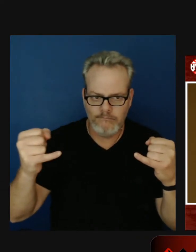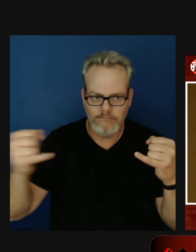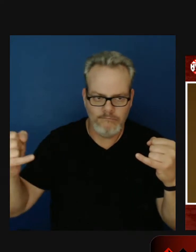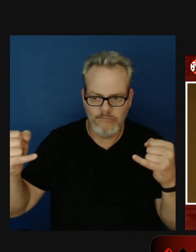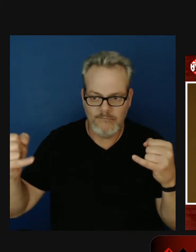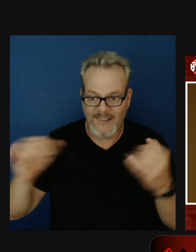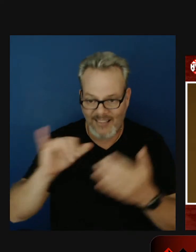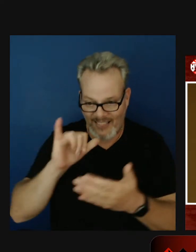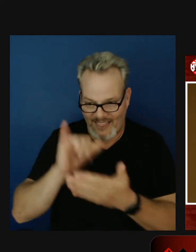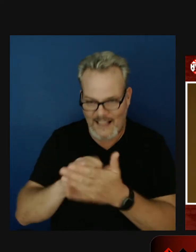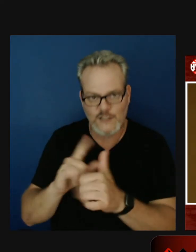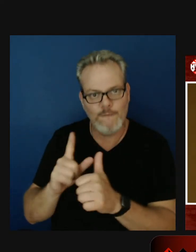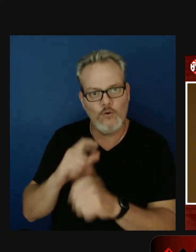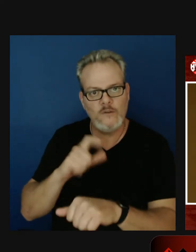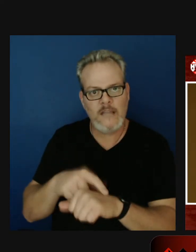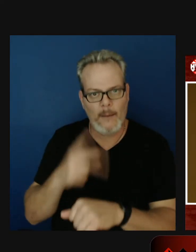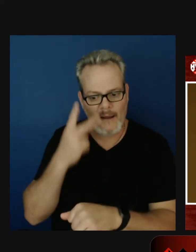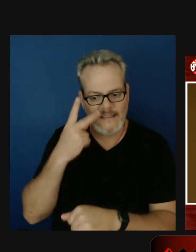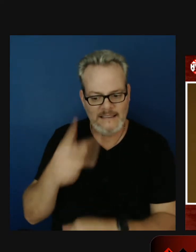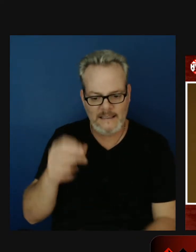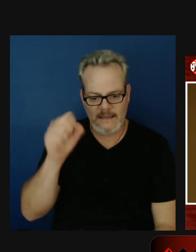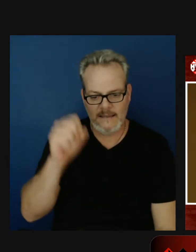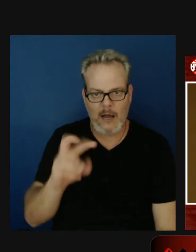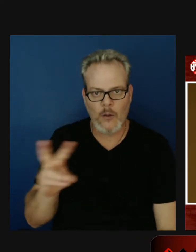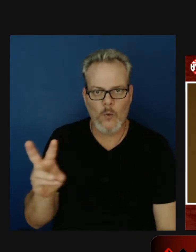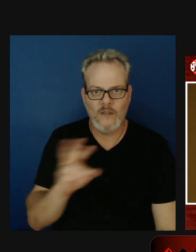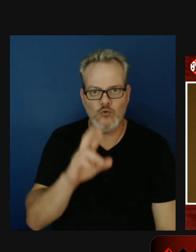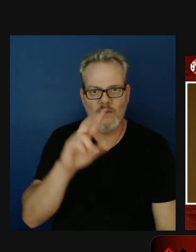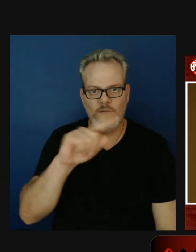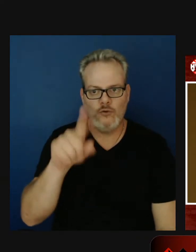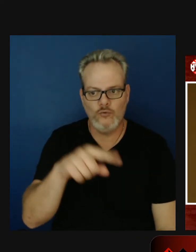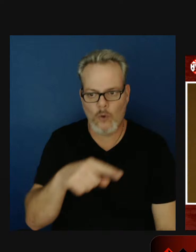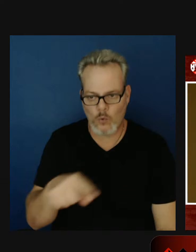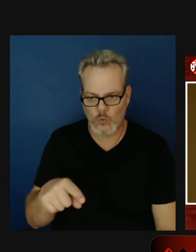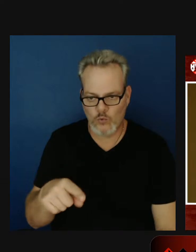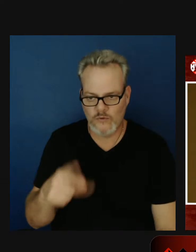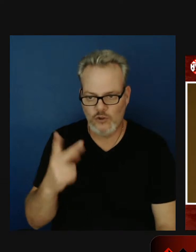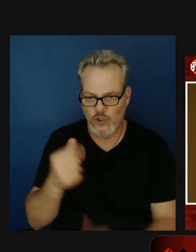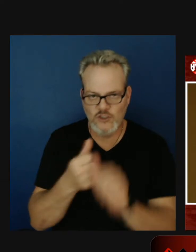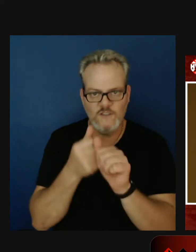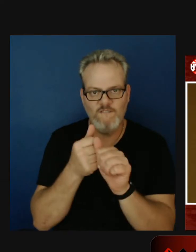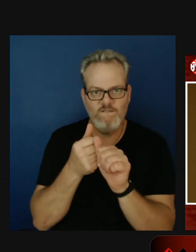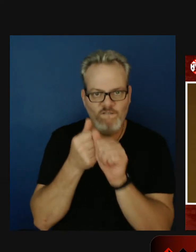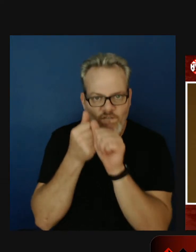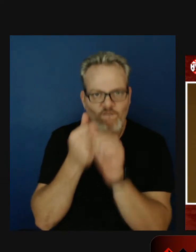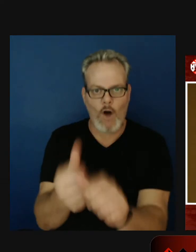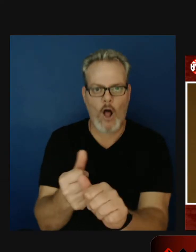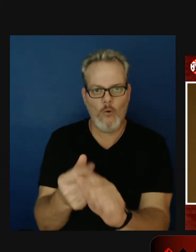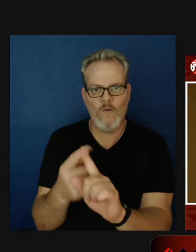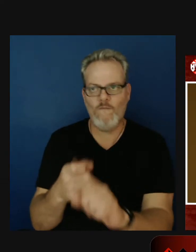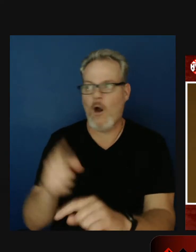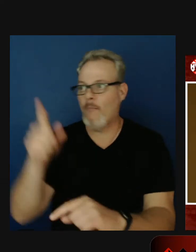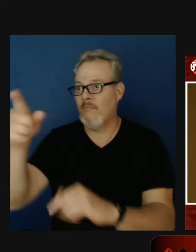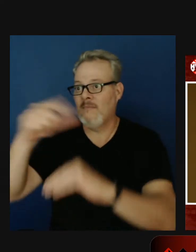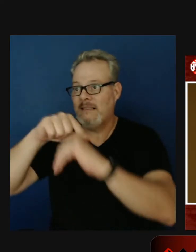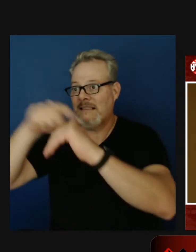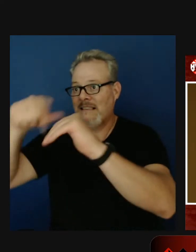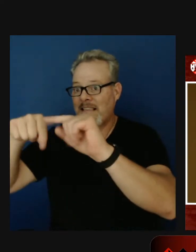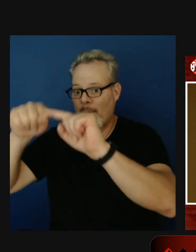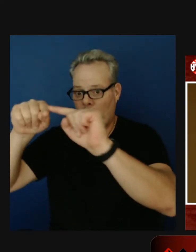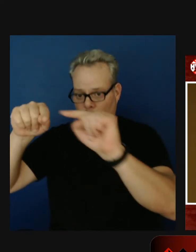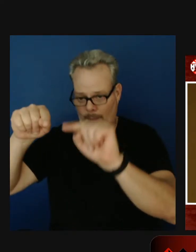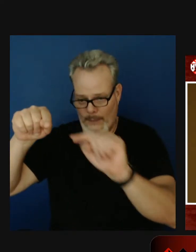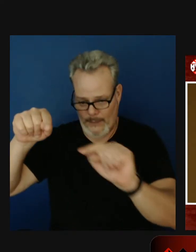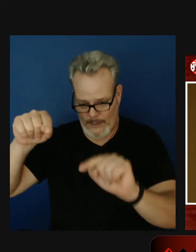shows the Southwest Rift Zone. And you can just follow it from the summit down to about the Kamakia Hills here, and it makes its turn down